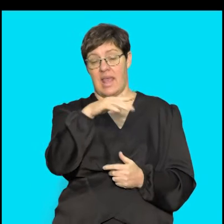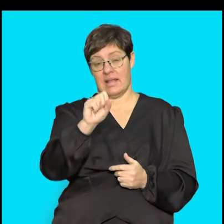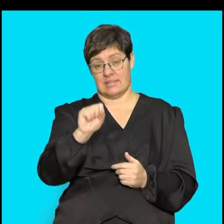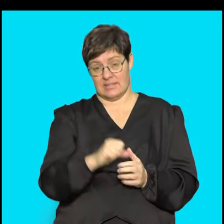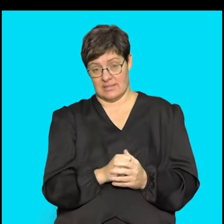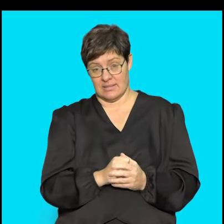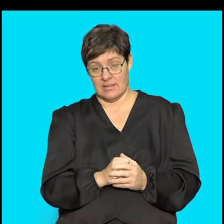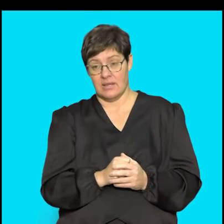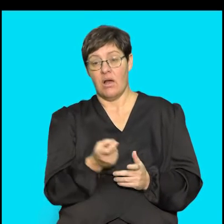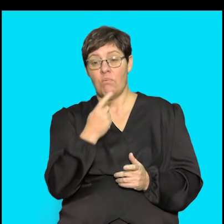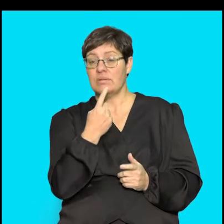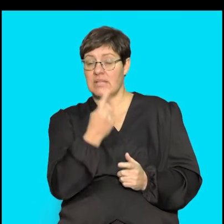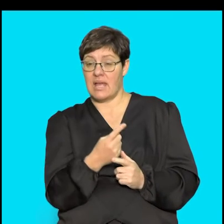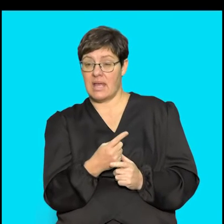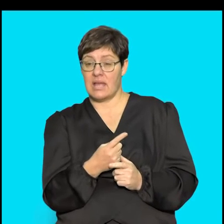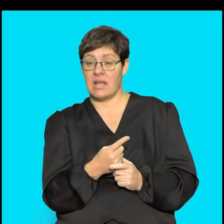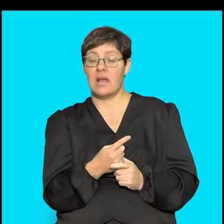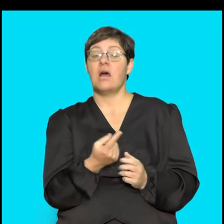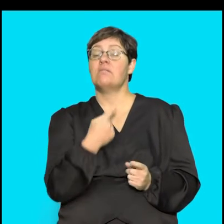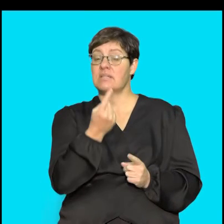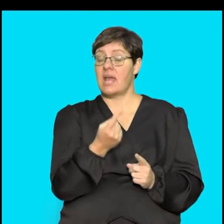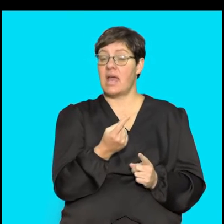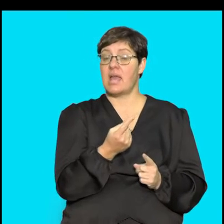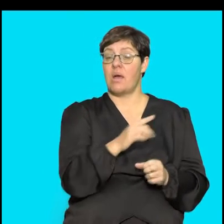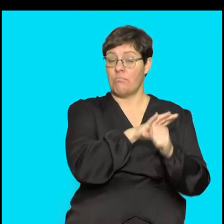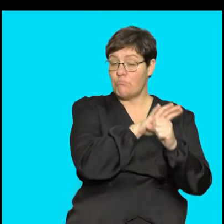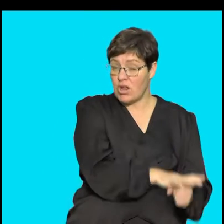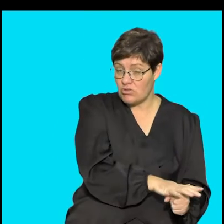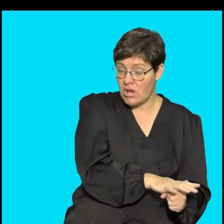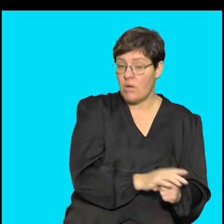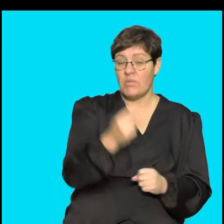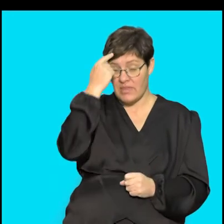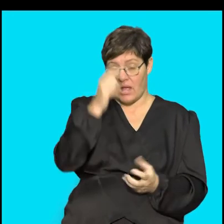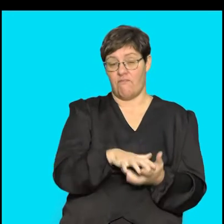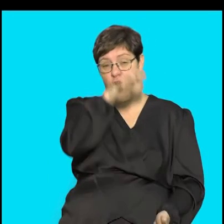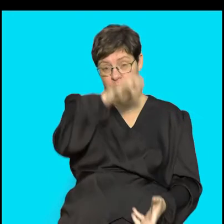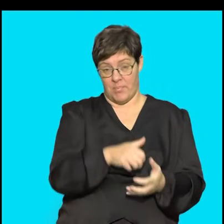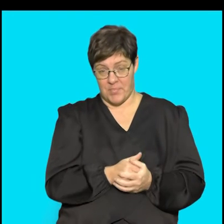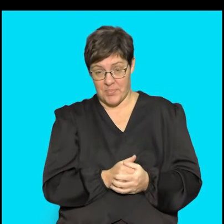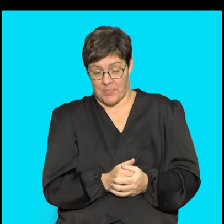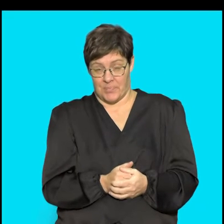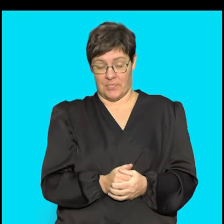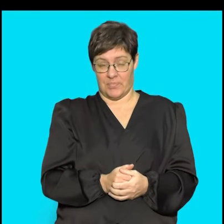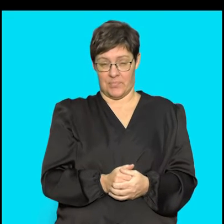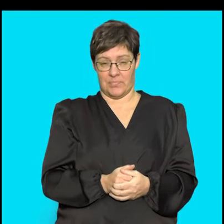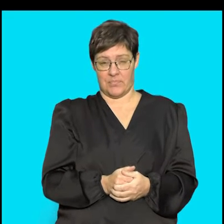gases. And whenever I say the word pressure, you should think volume.